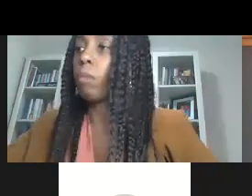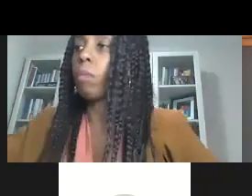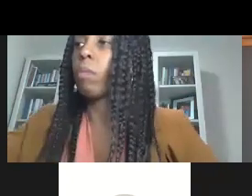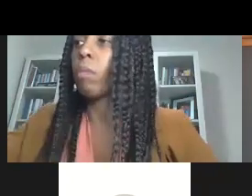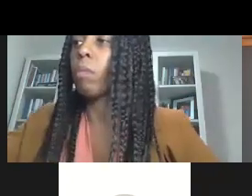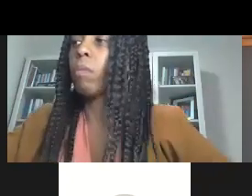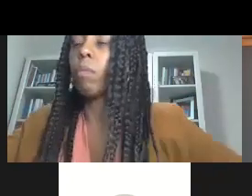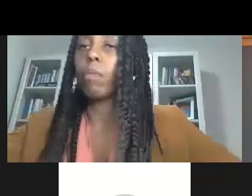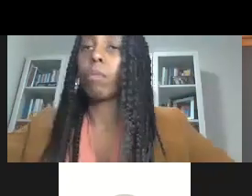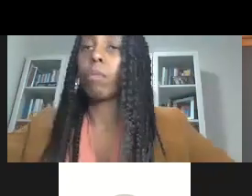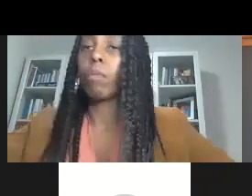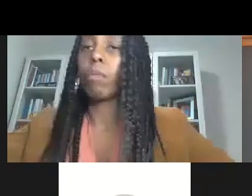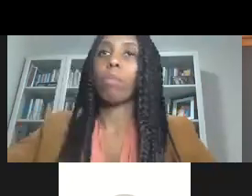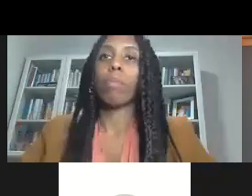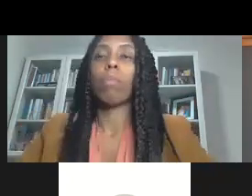fair.